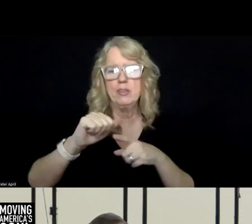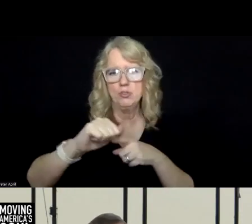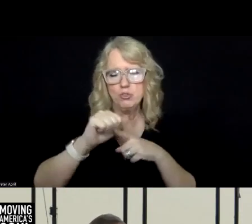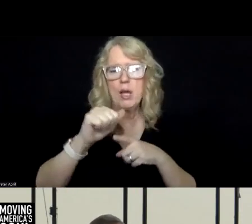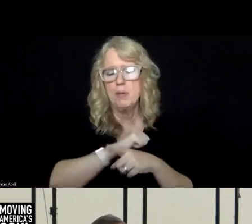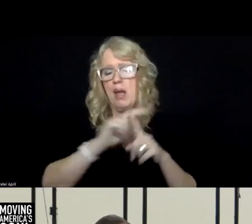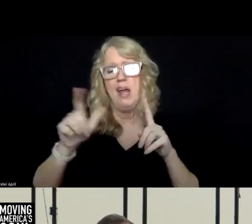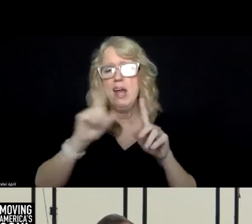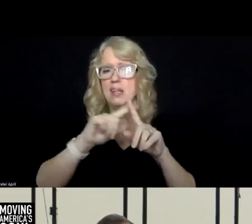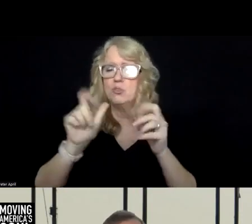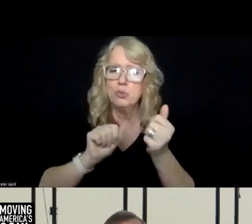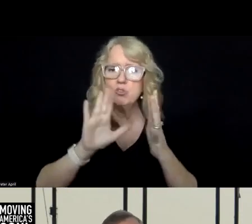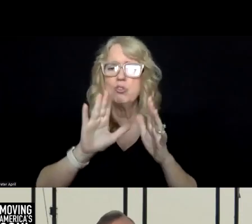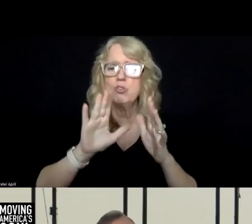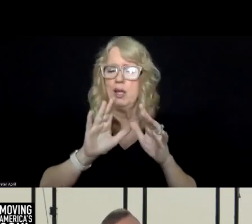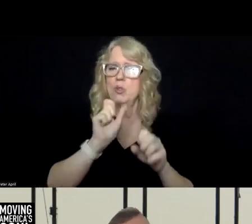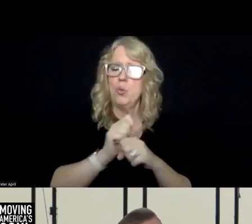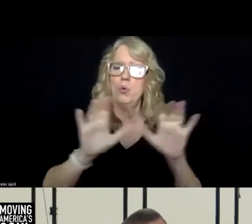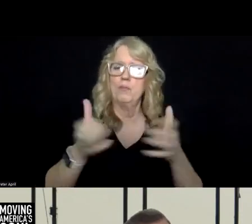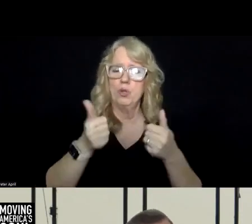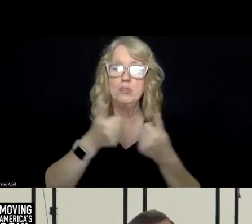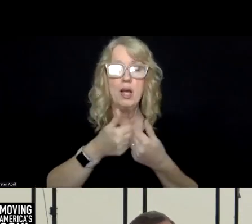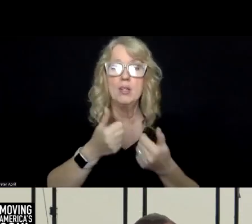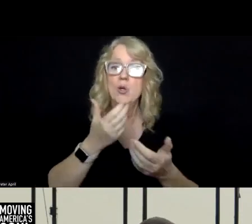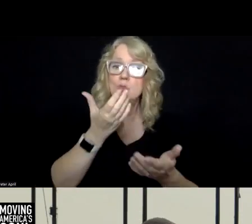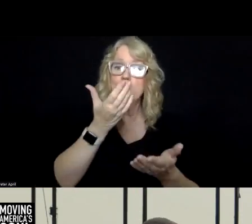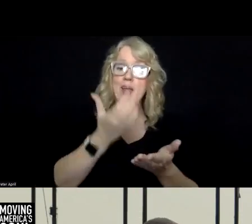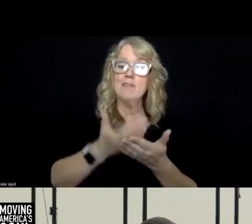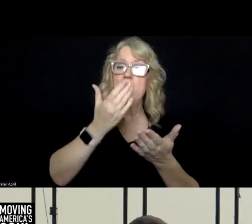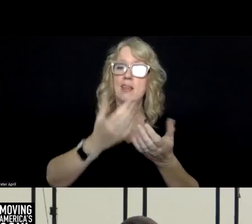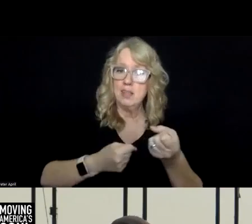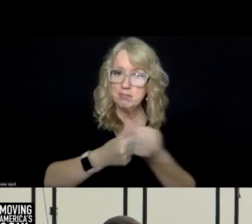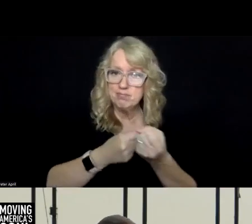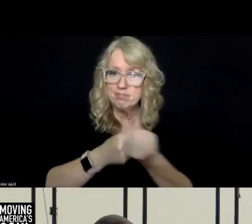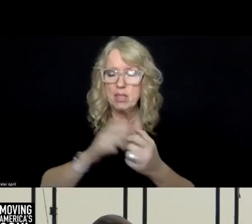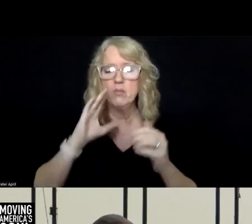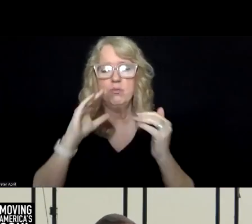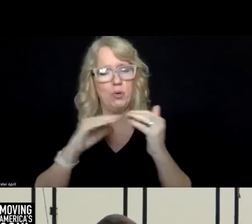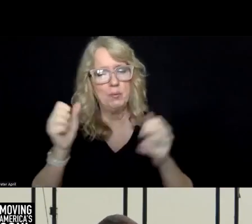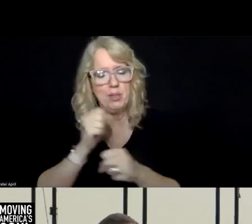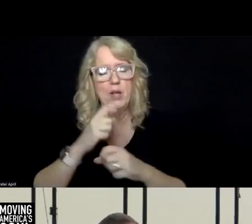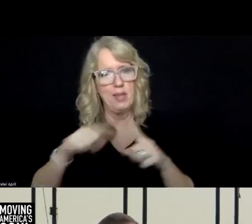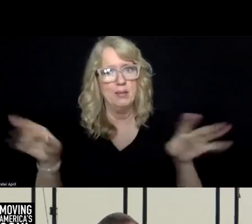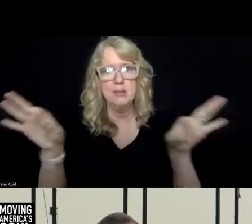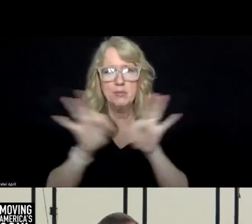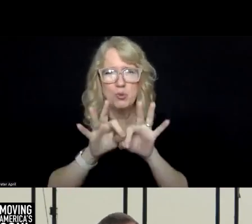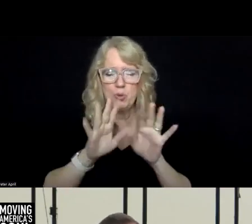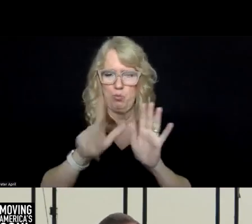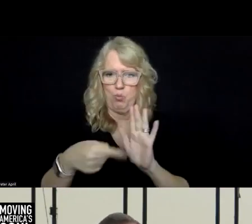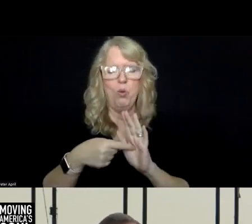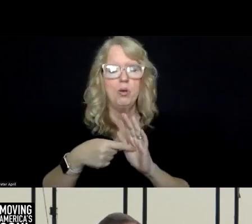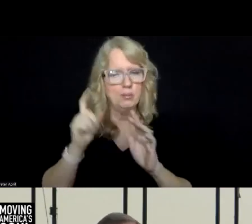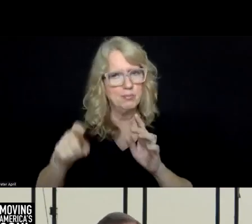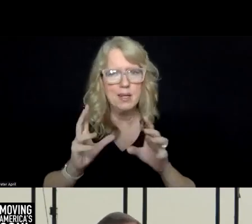challenges. So not only do they validate the role of peer supports, that essential role that we know must be a